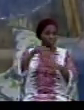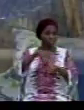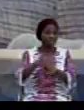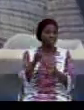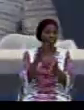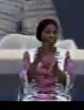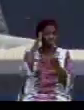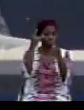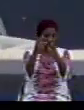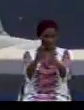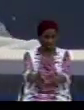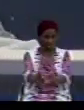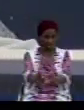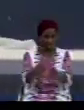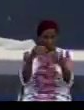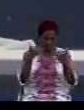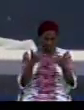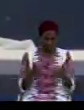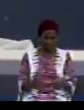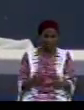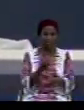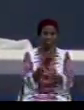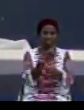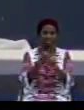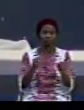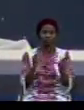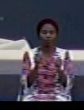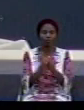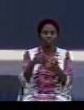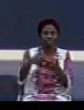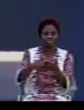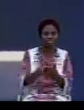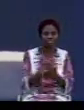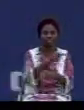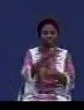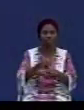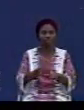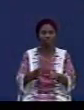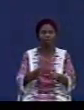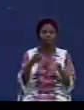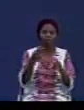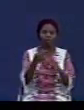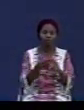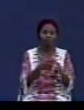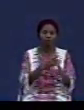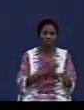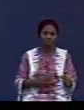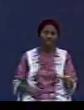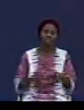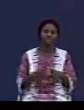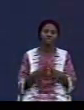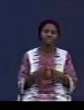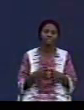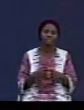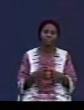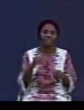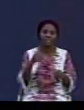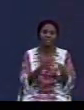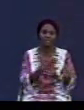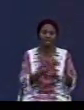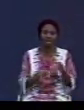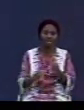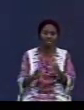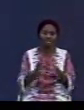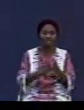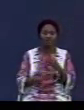Present salvation with new nature from Christ. Look at Acts chapter 3, verse 19. How will